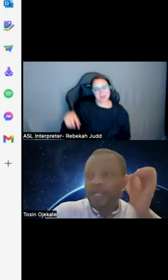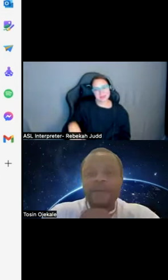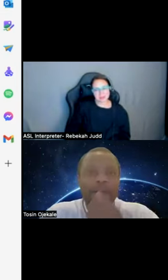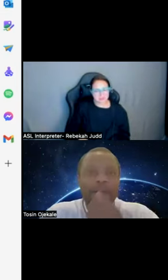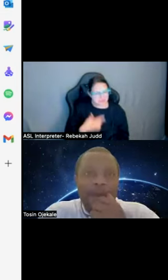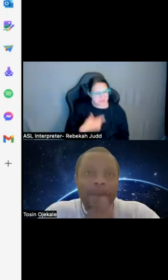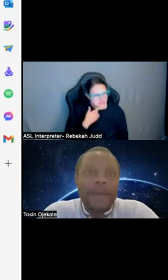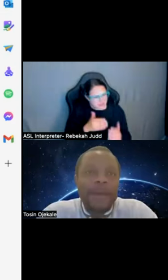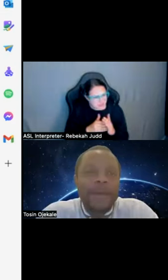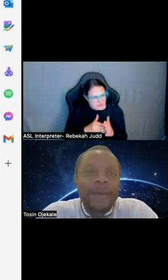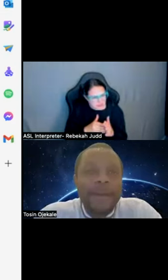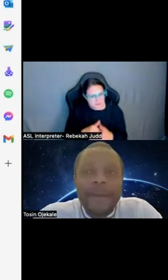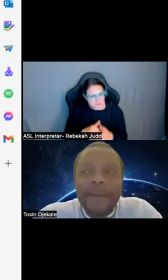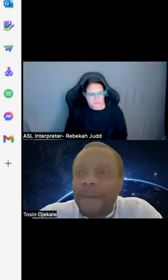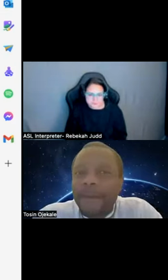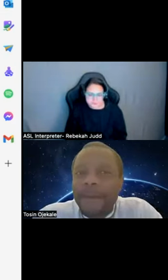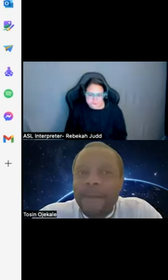again?